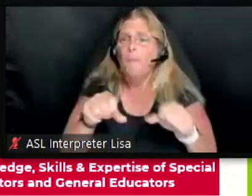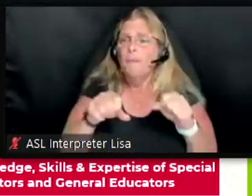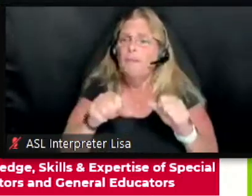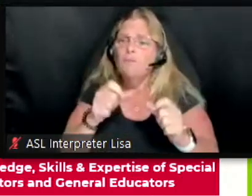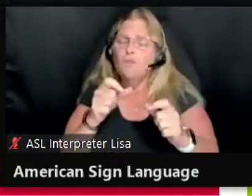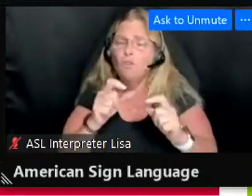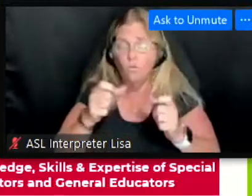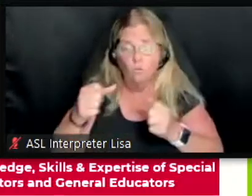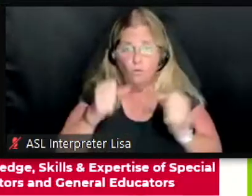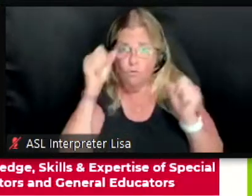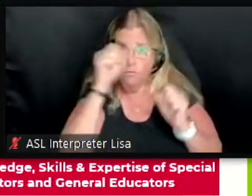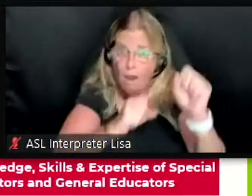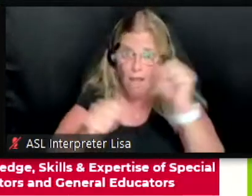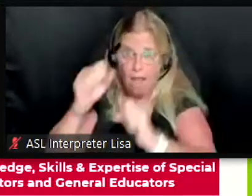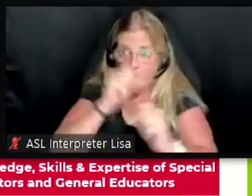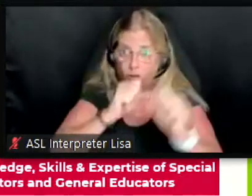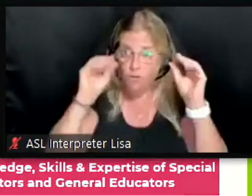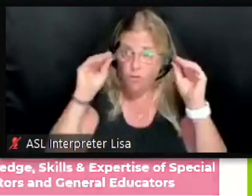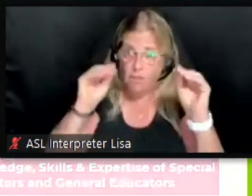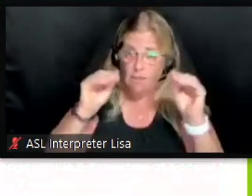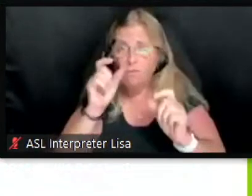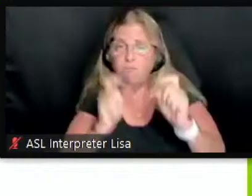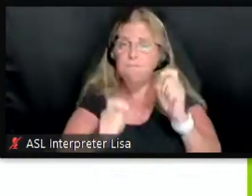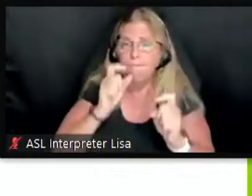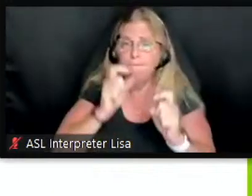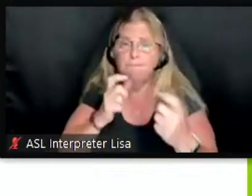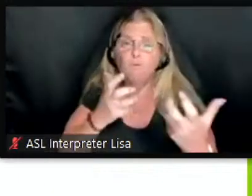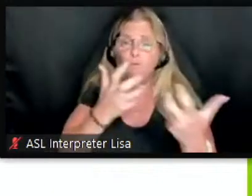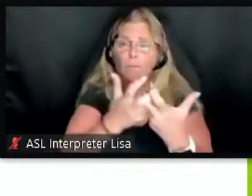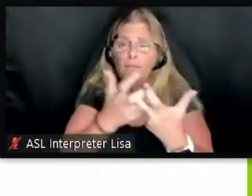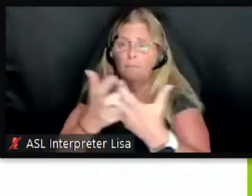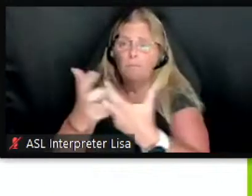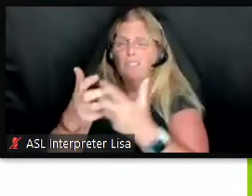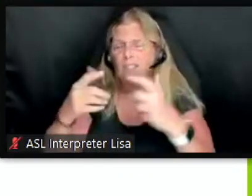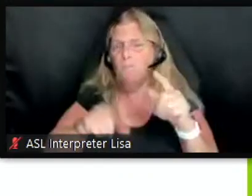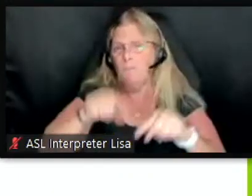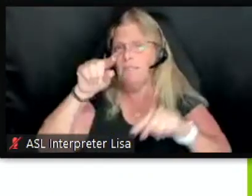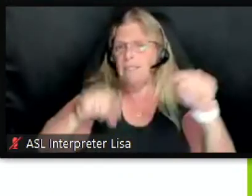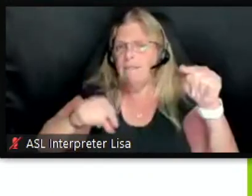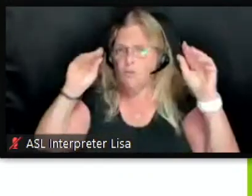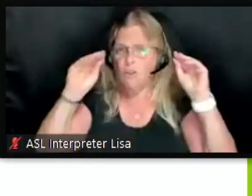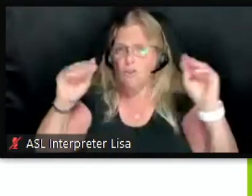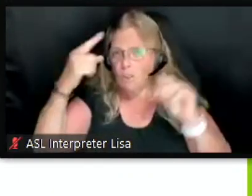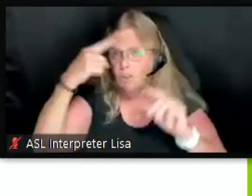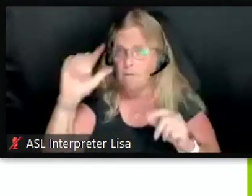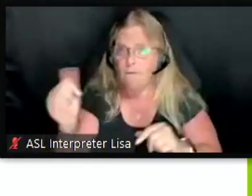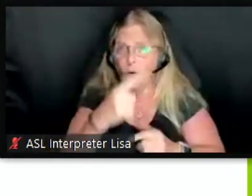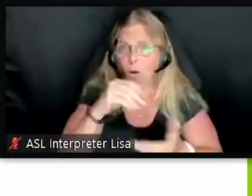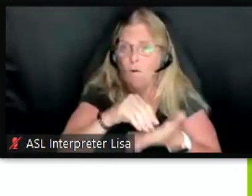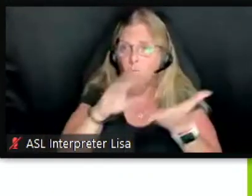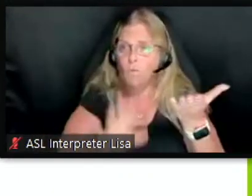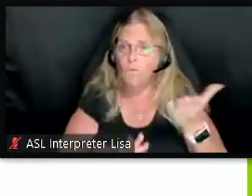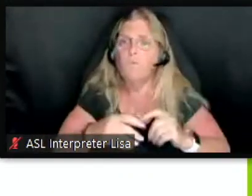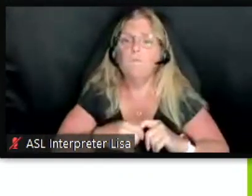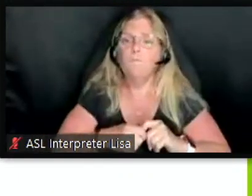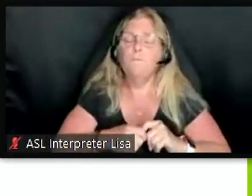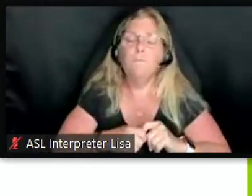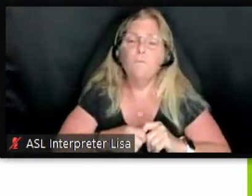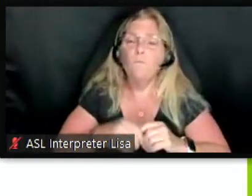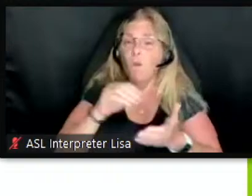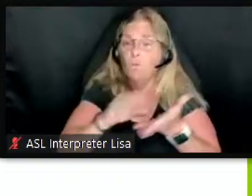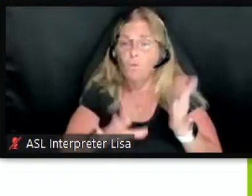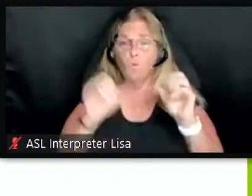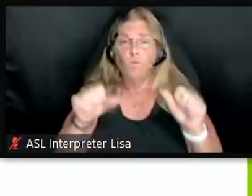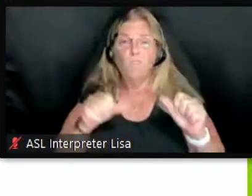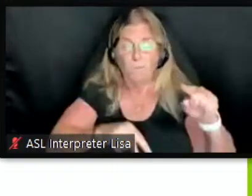strategies to meet diverse student needs, and then patience. It is essential for working with students of varying abilities